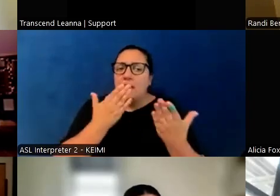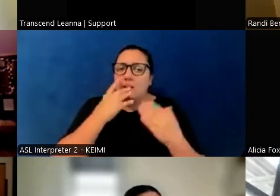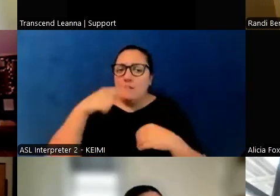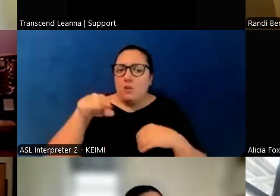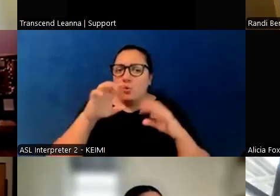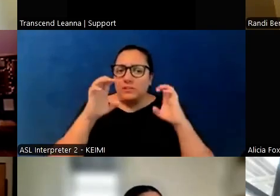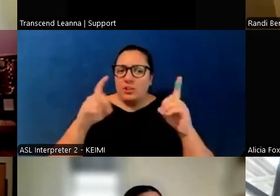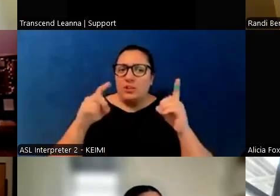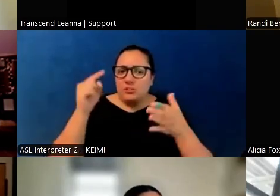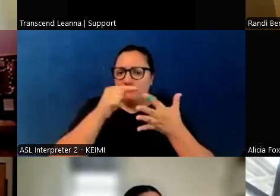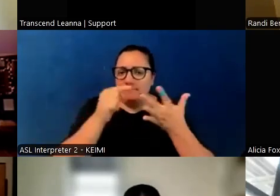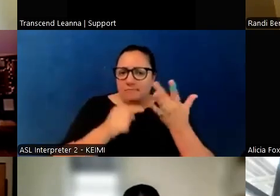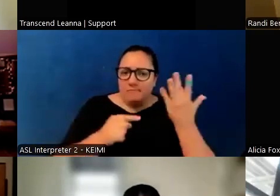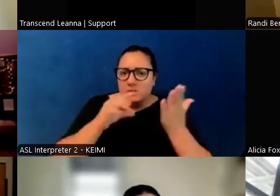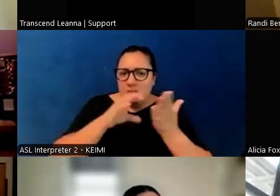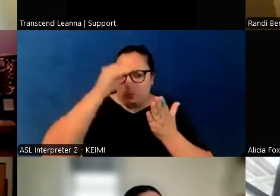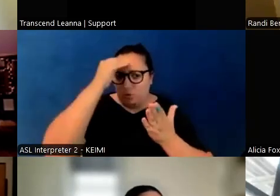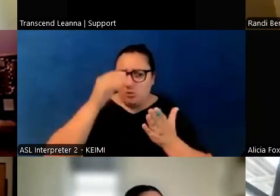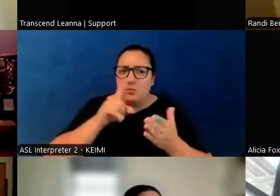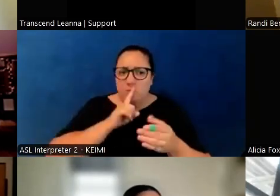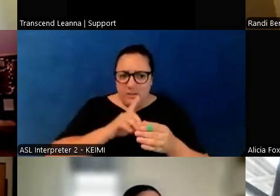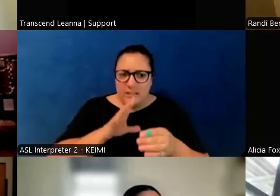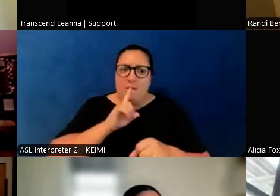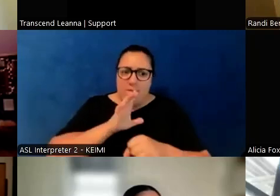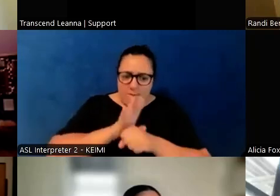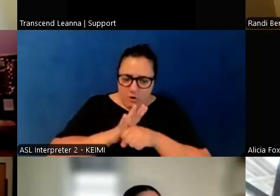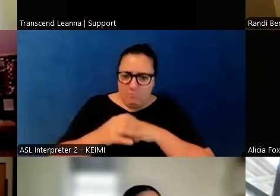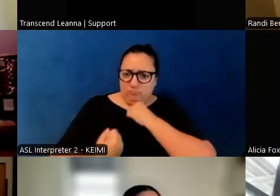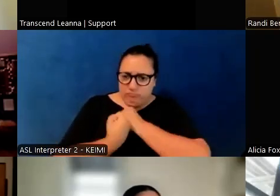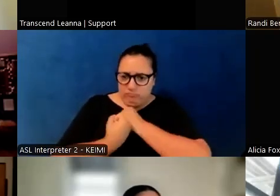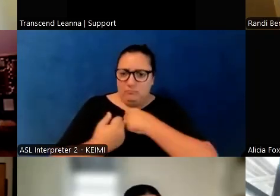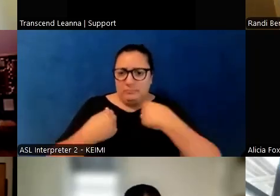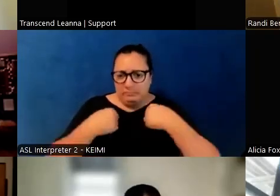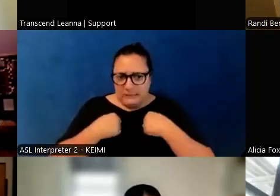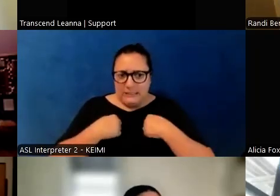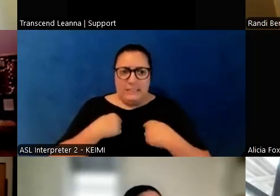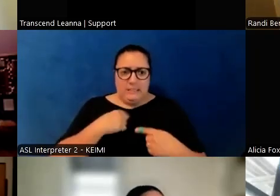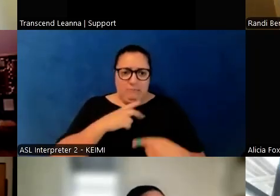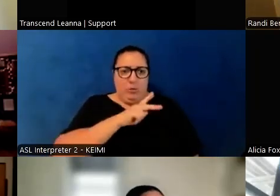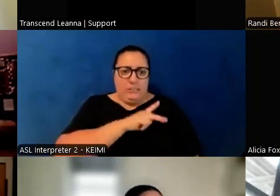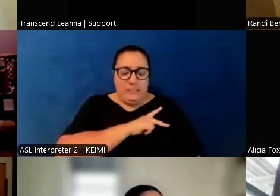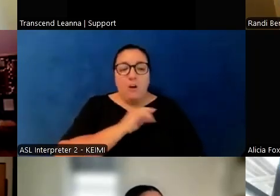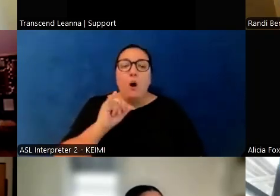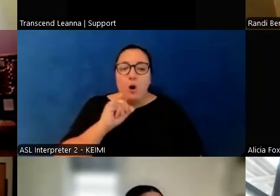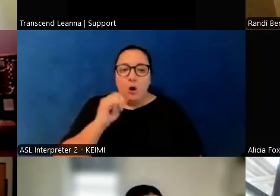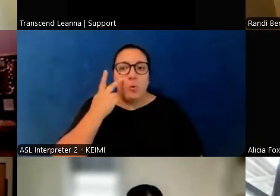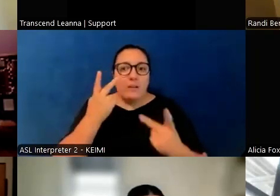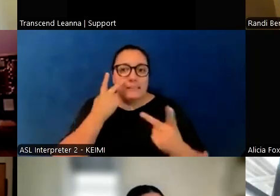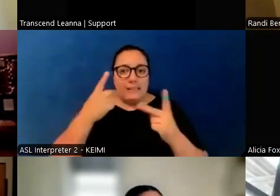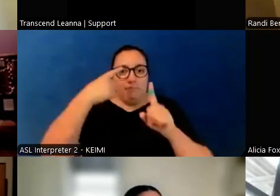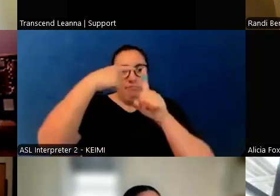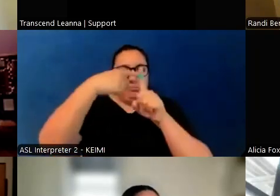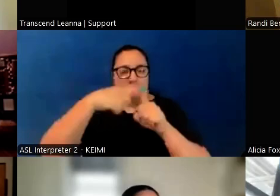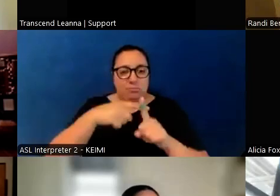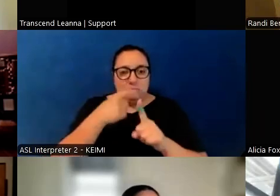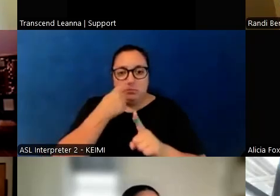presented, because it's very affirming for me personally. And I see the merit in this, and it kind of